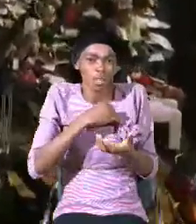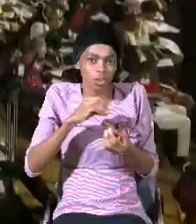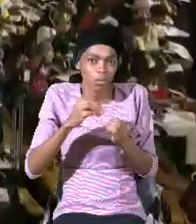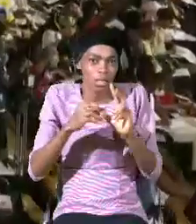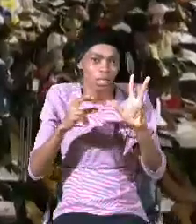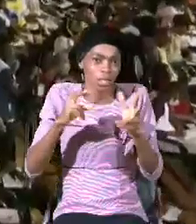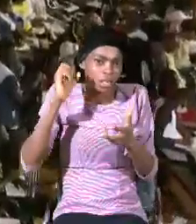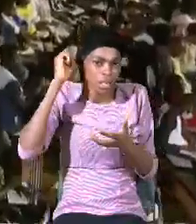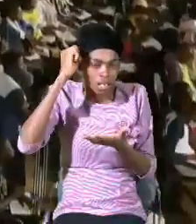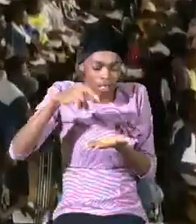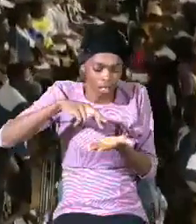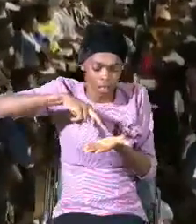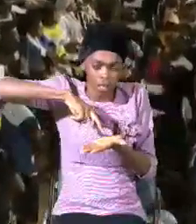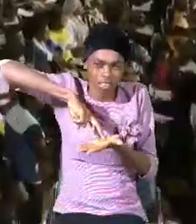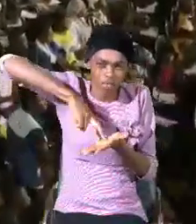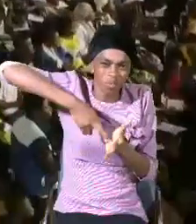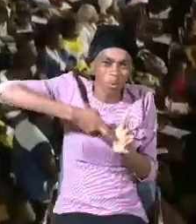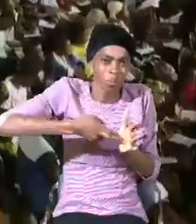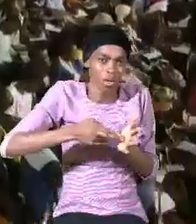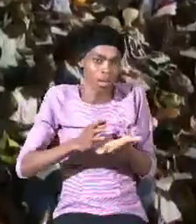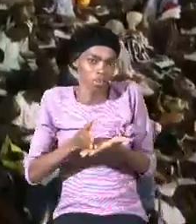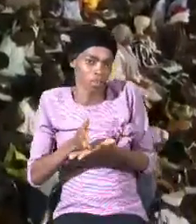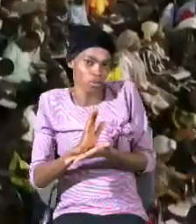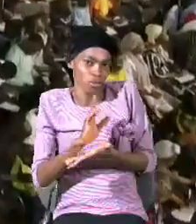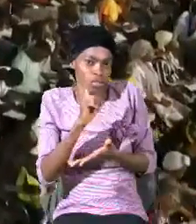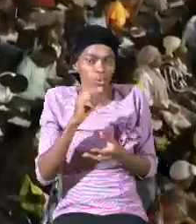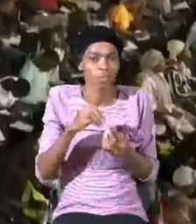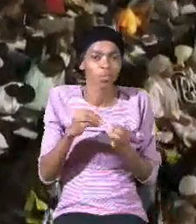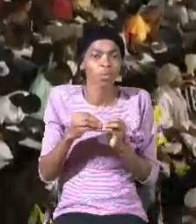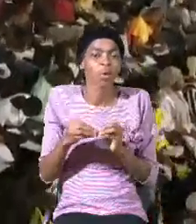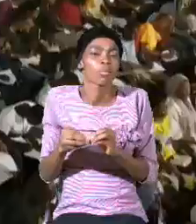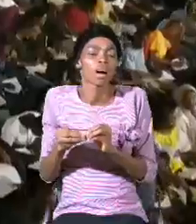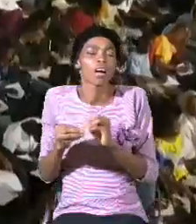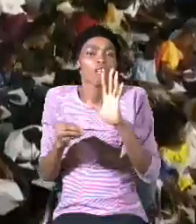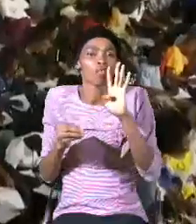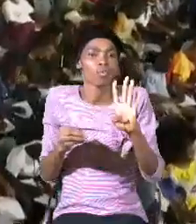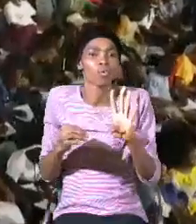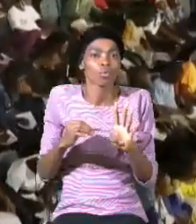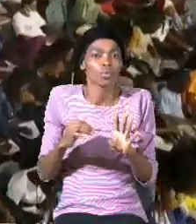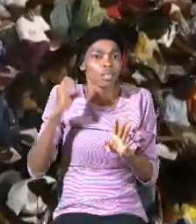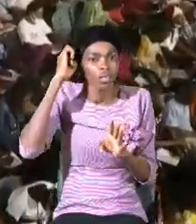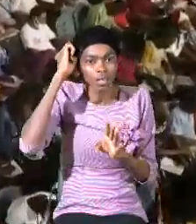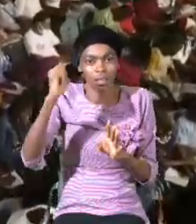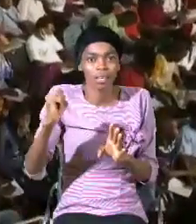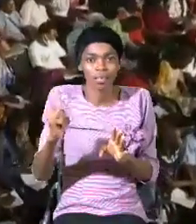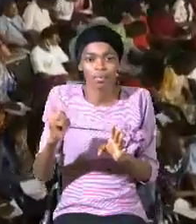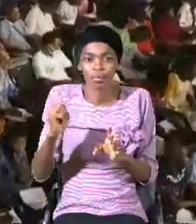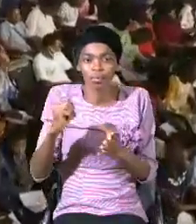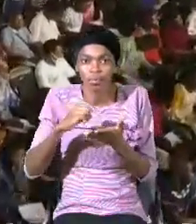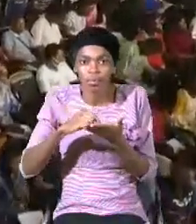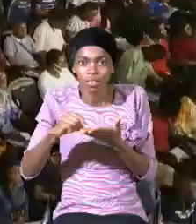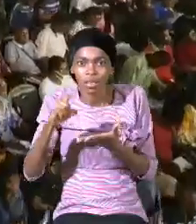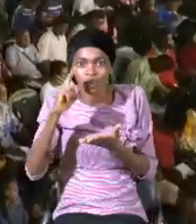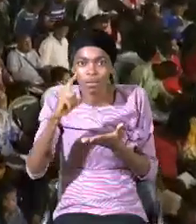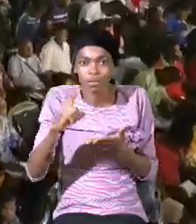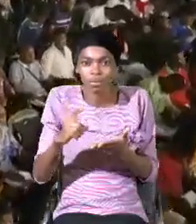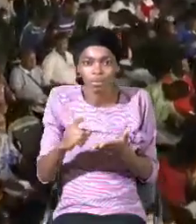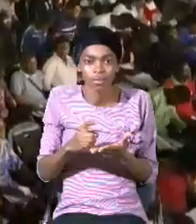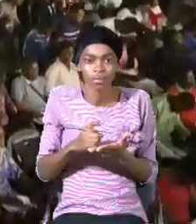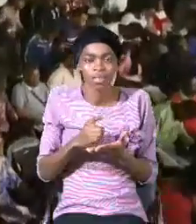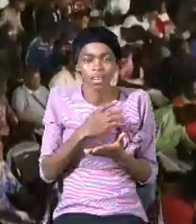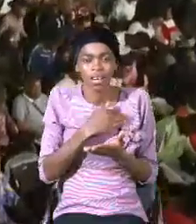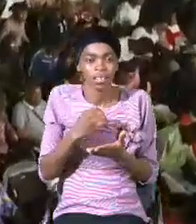know, I want to make him, I want to get him back to the original. Many people, they are just duplicates, and they are